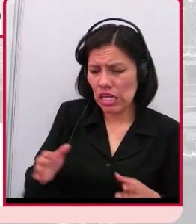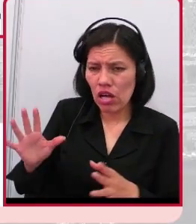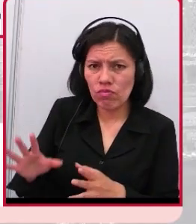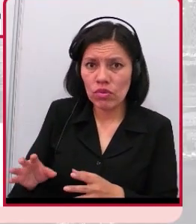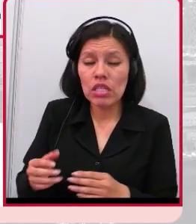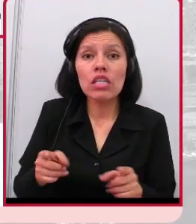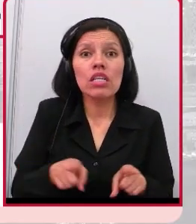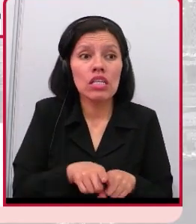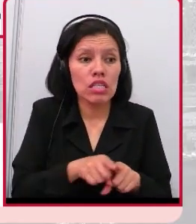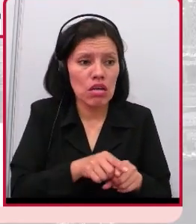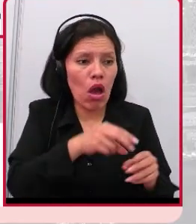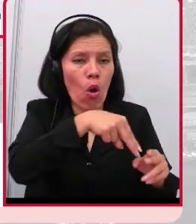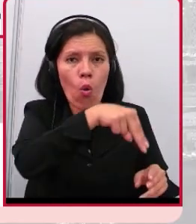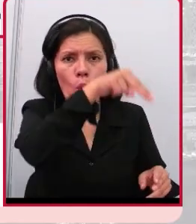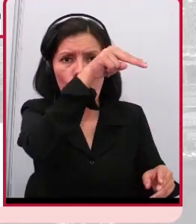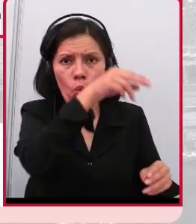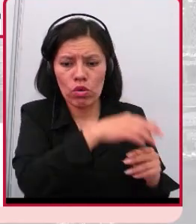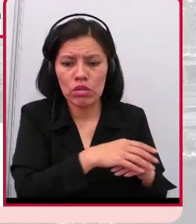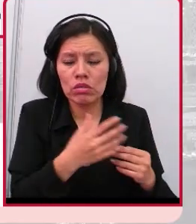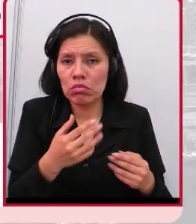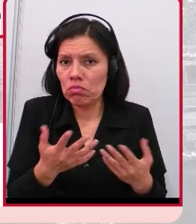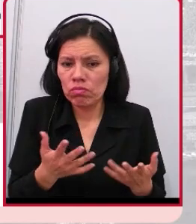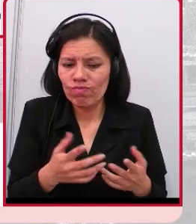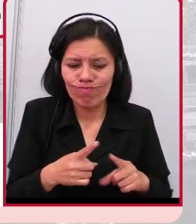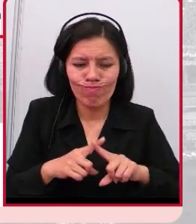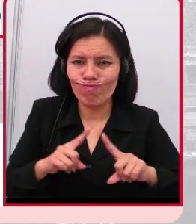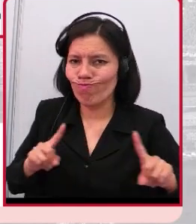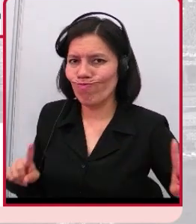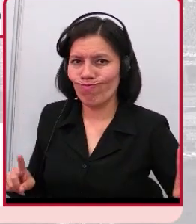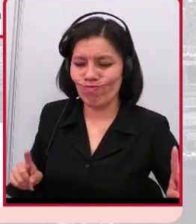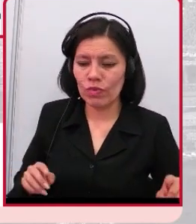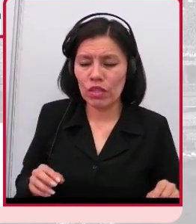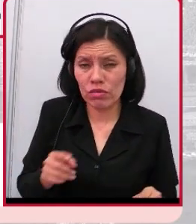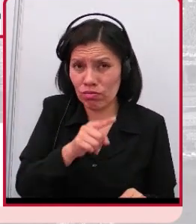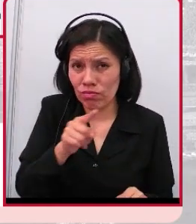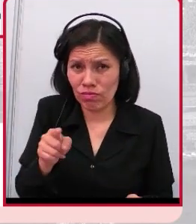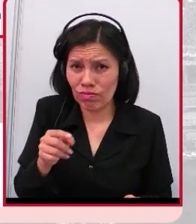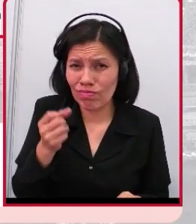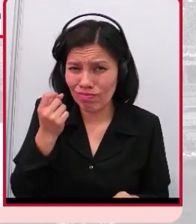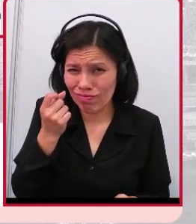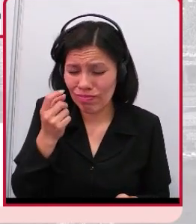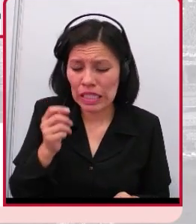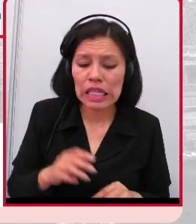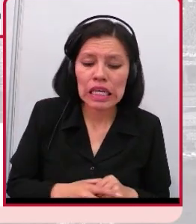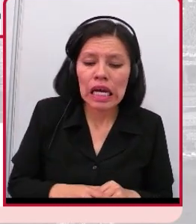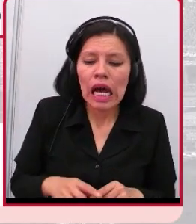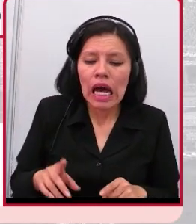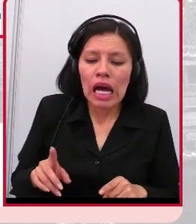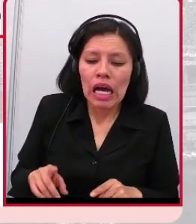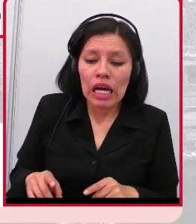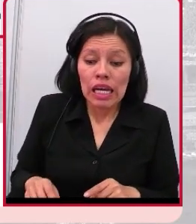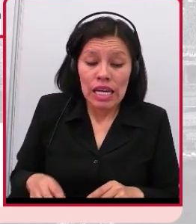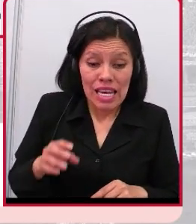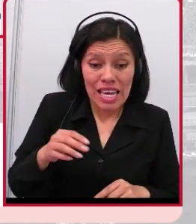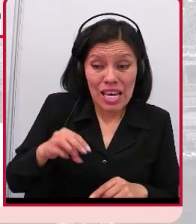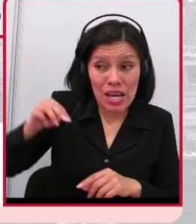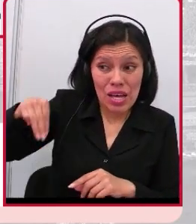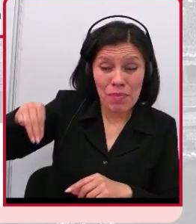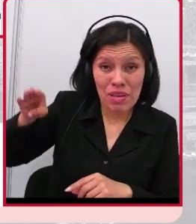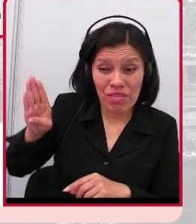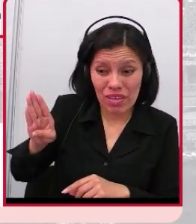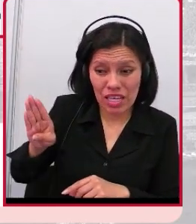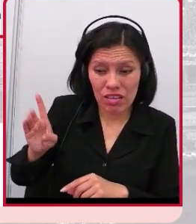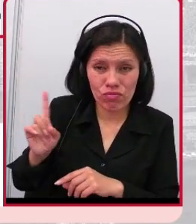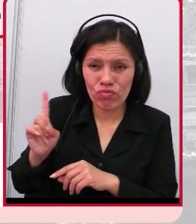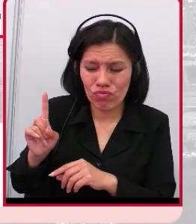Those that maybe has the opportunity in your daily activities, you know exactly what we mean.